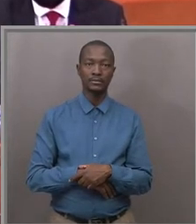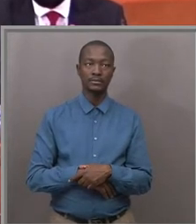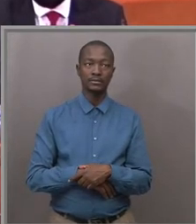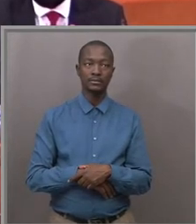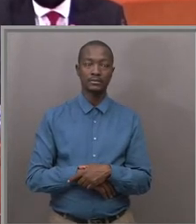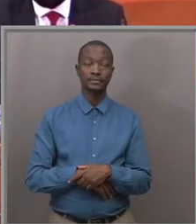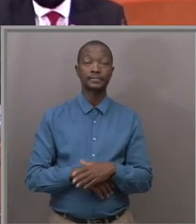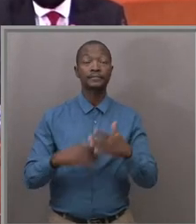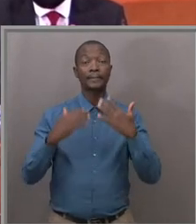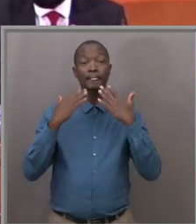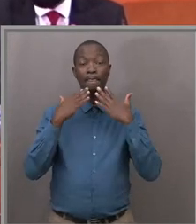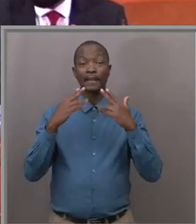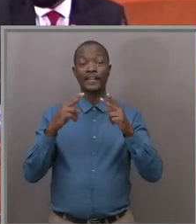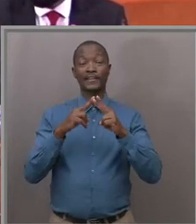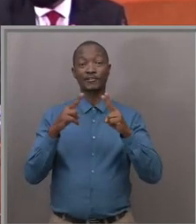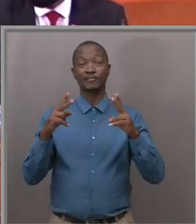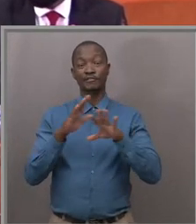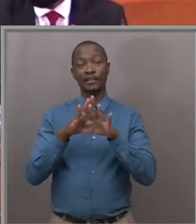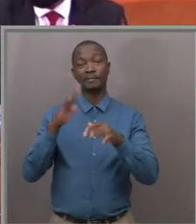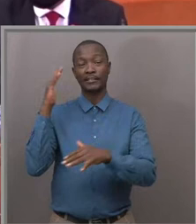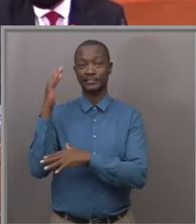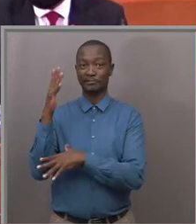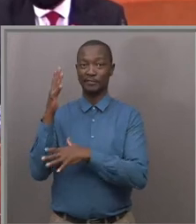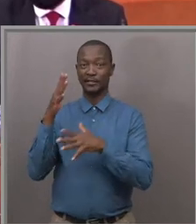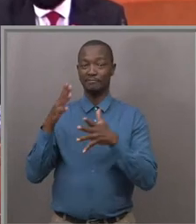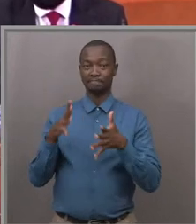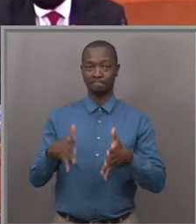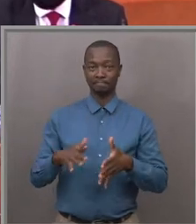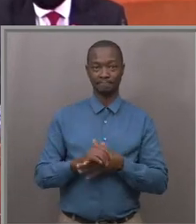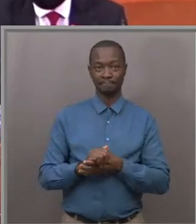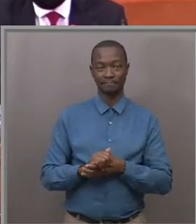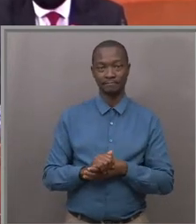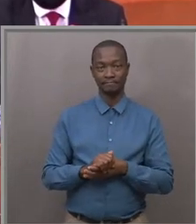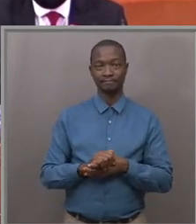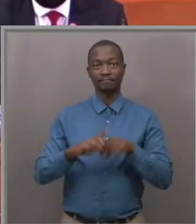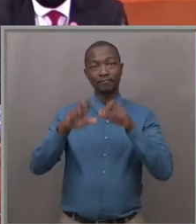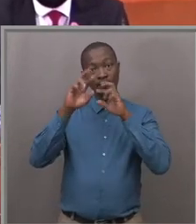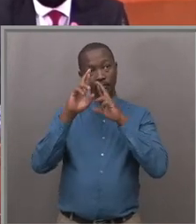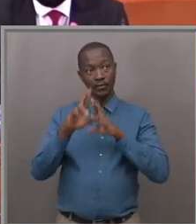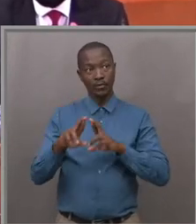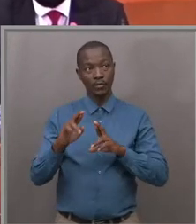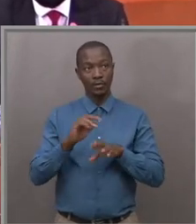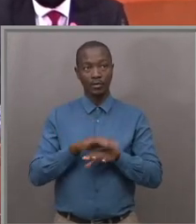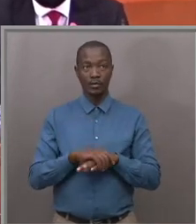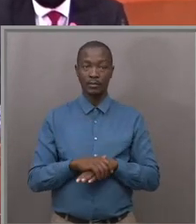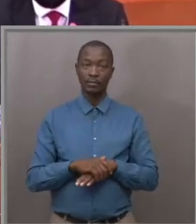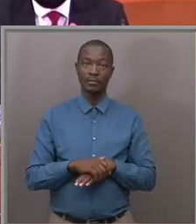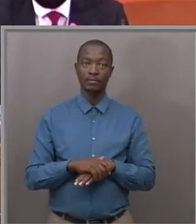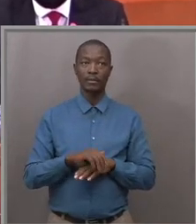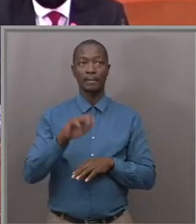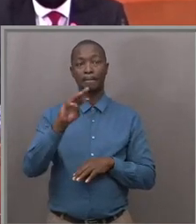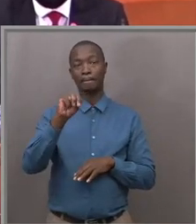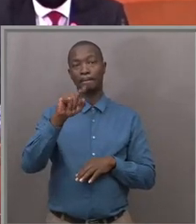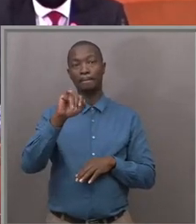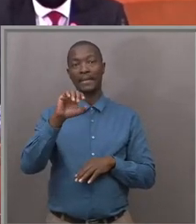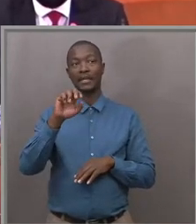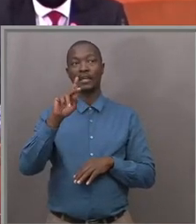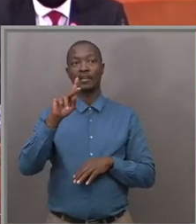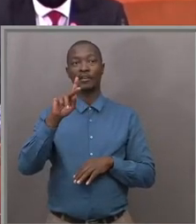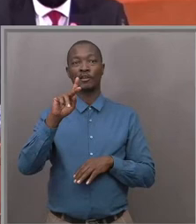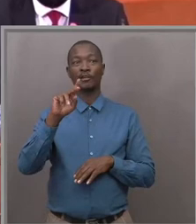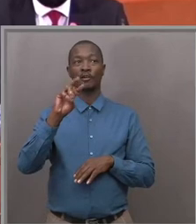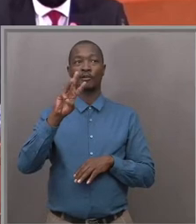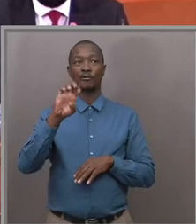Thank you very much, Madam Speaker, Honorable Ling Teng Ntombi Mekhwe, our